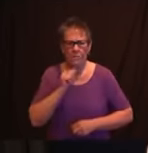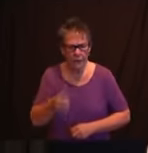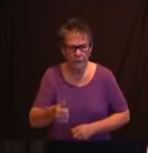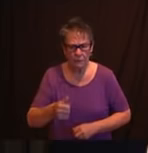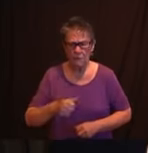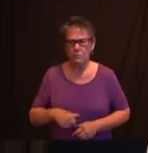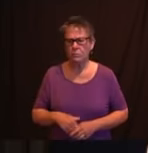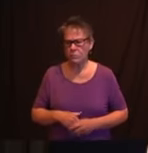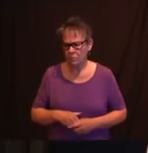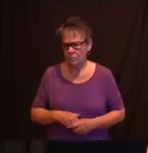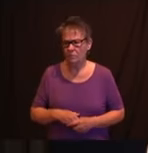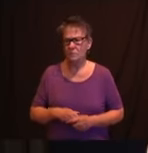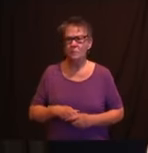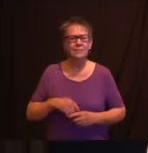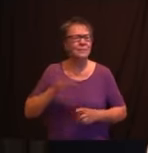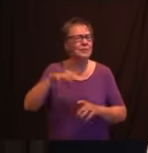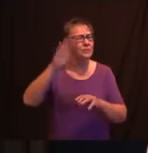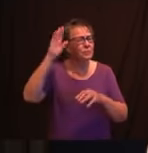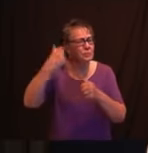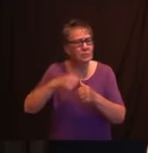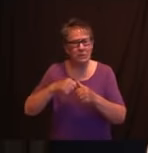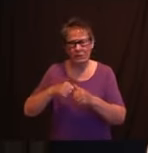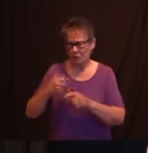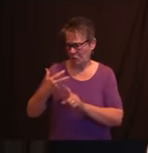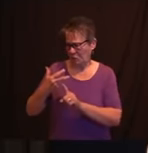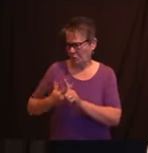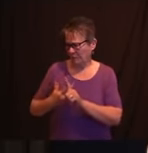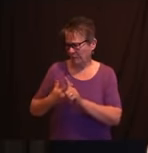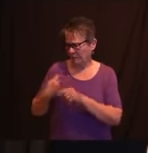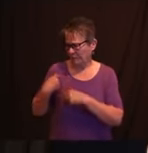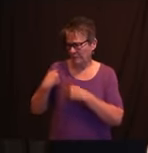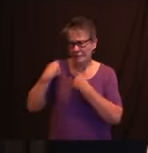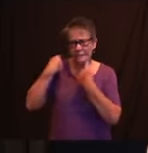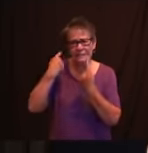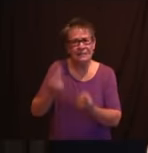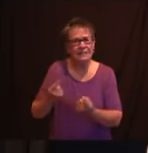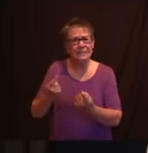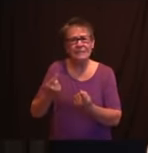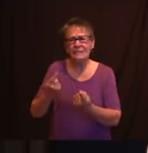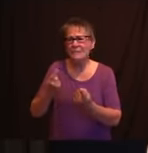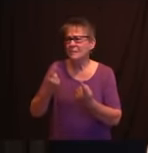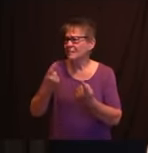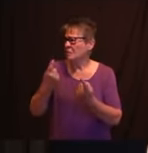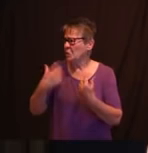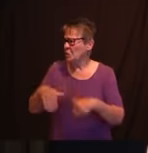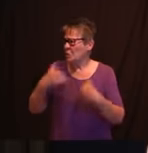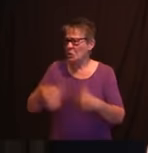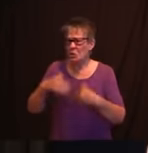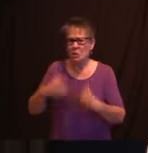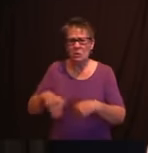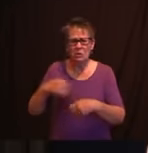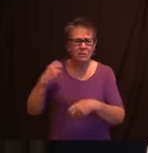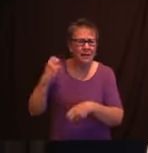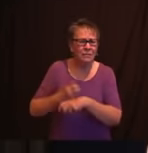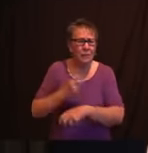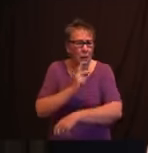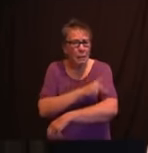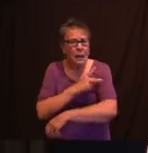their ability to be with their families, and in some cases have given their lives to protect their vulnerable